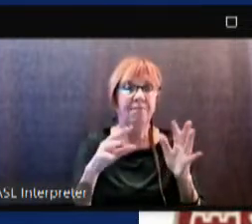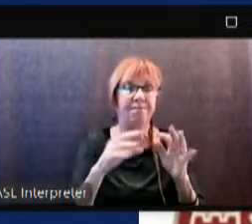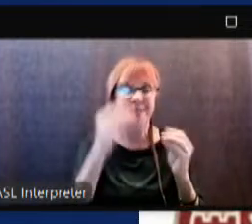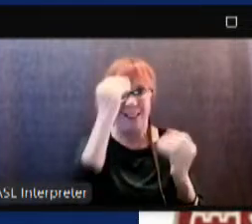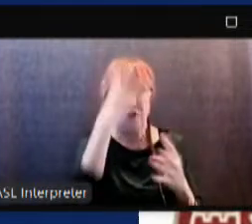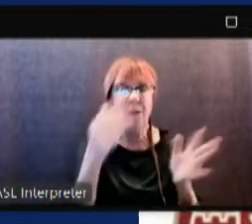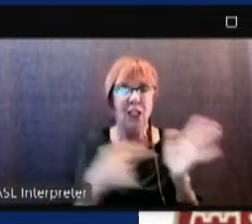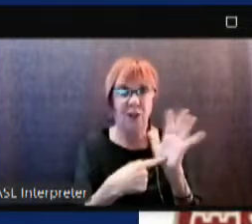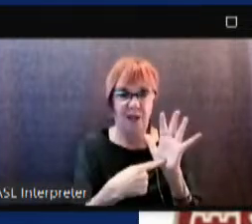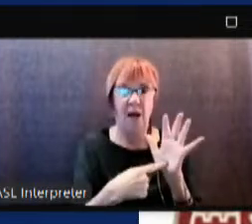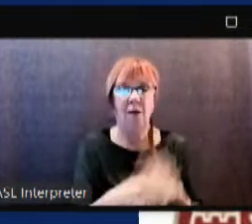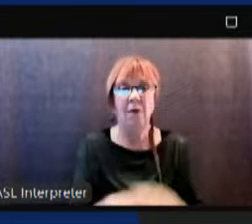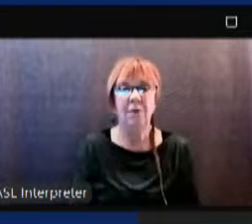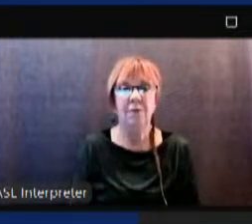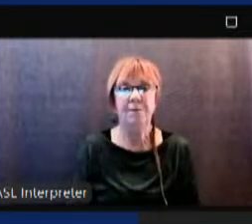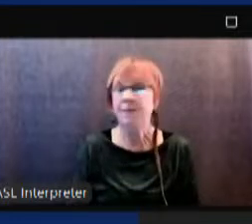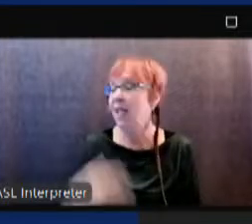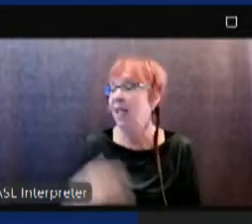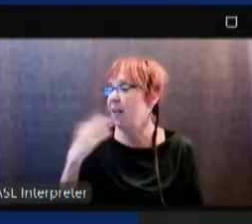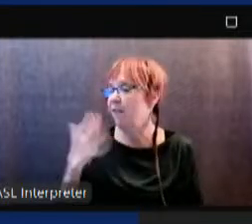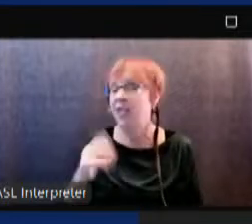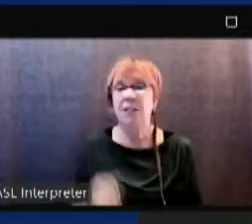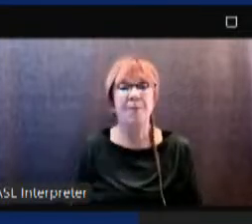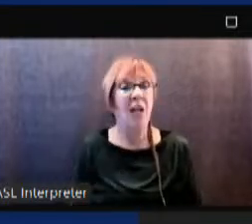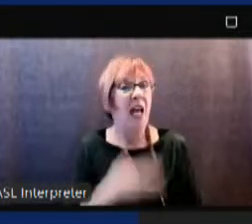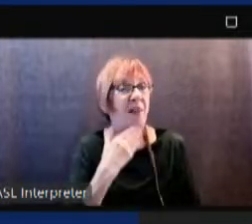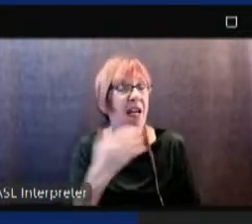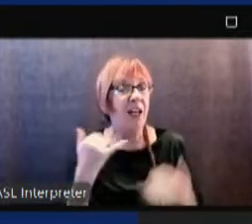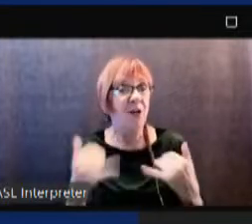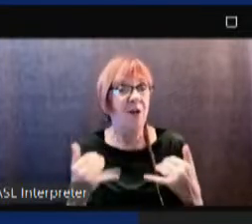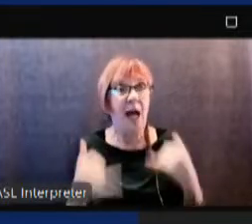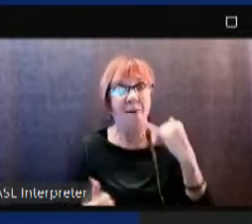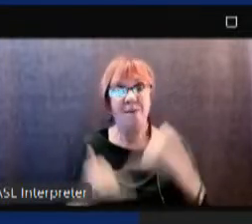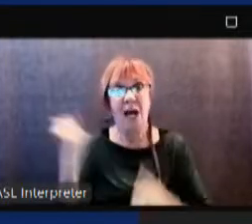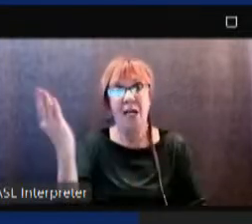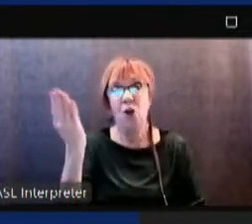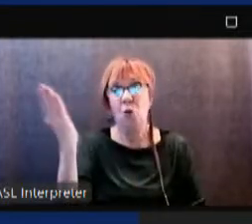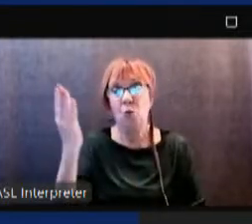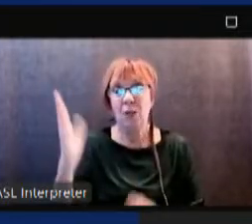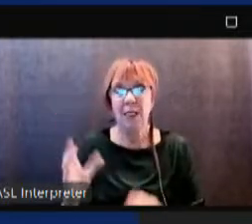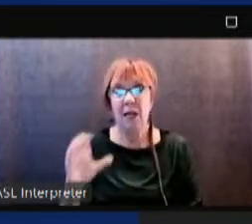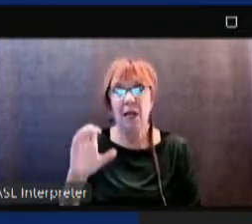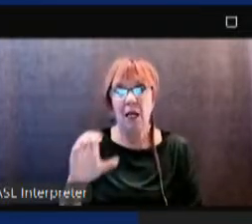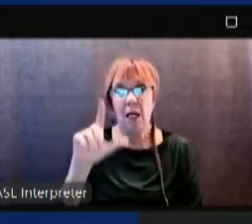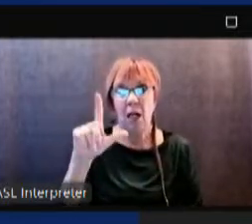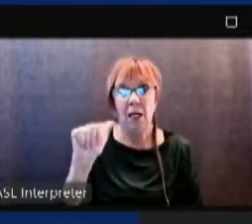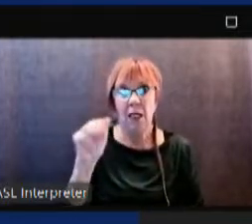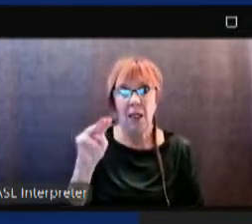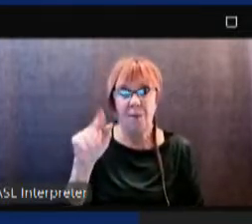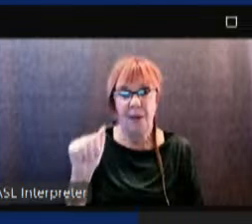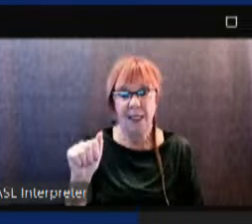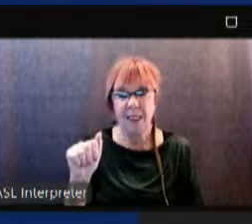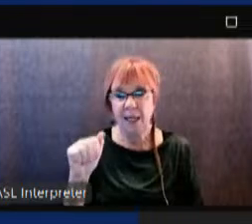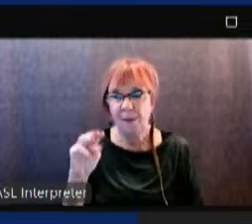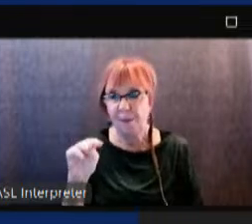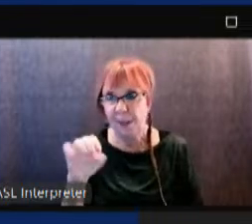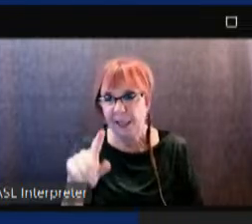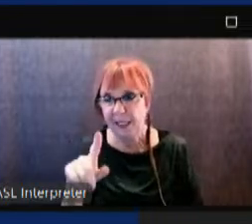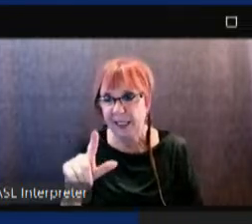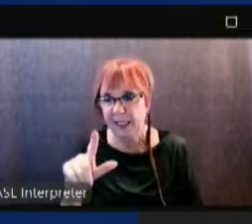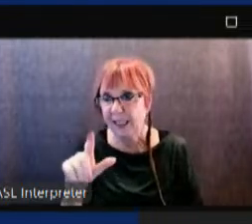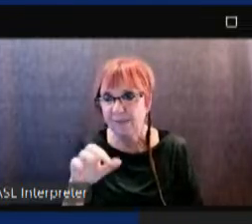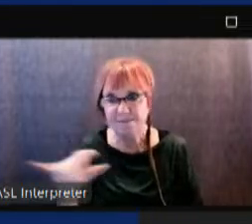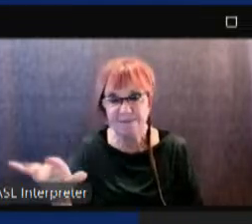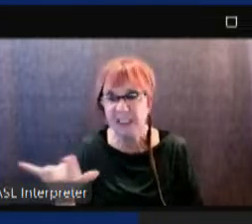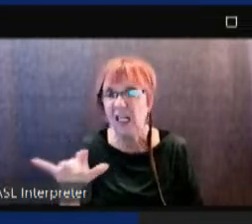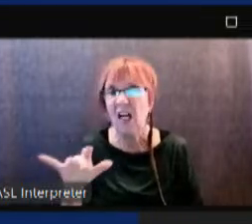you. Thank you, Colonel. And we'll turn now to our final presenter, Clemente Mejia with the Department of Consumer and Business